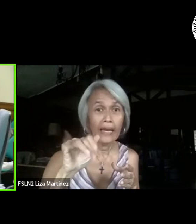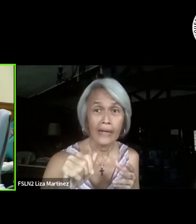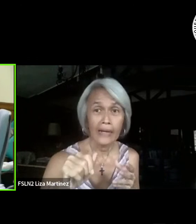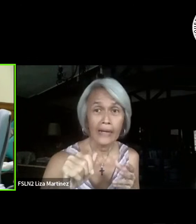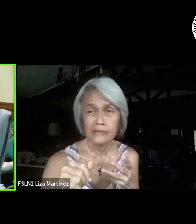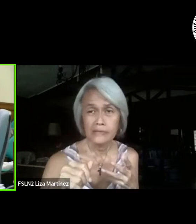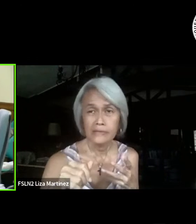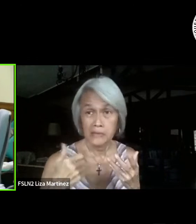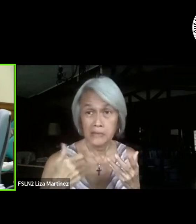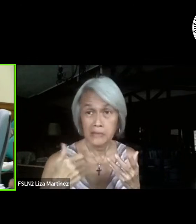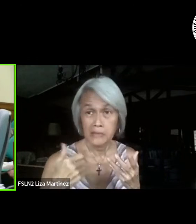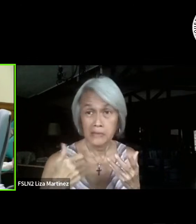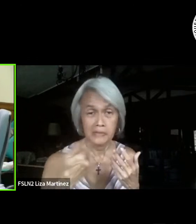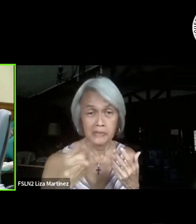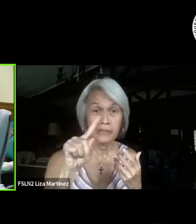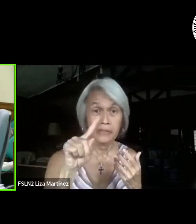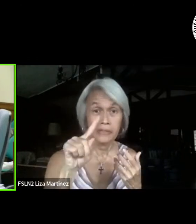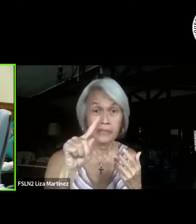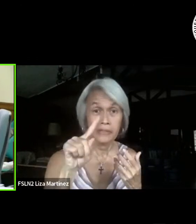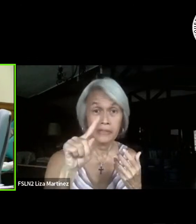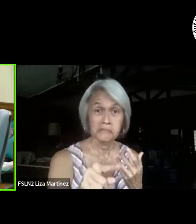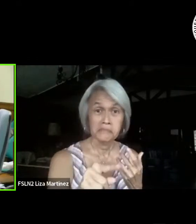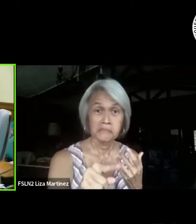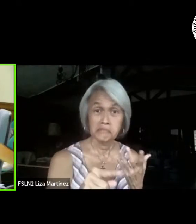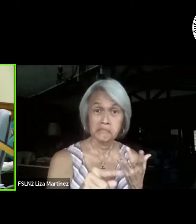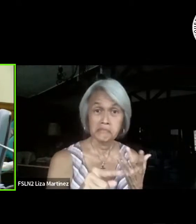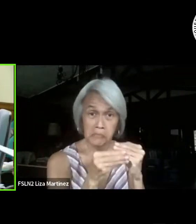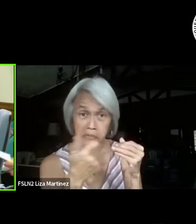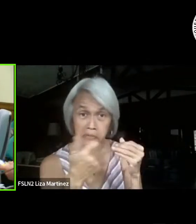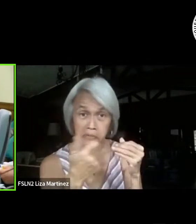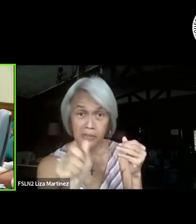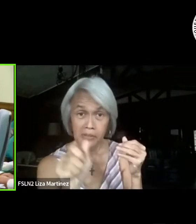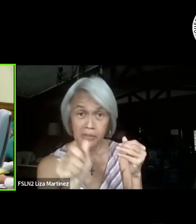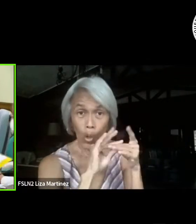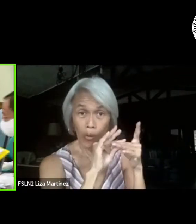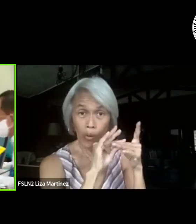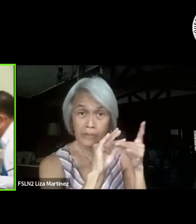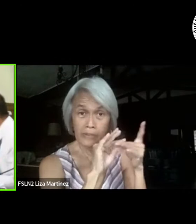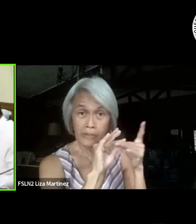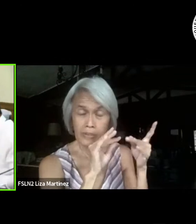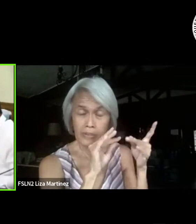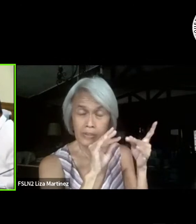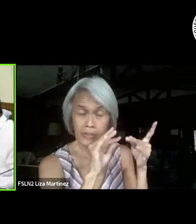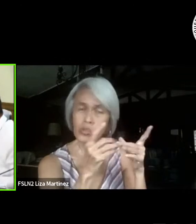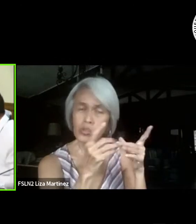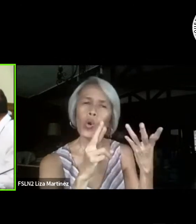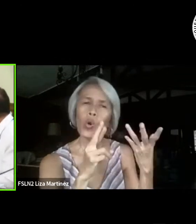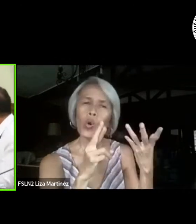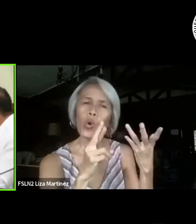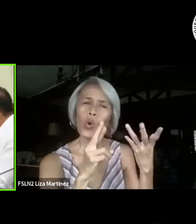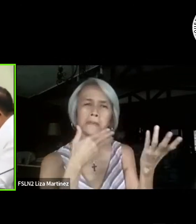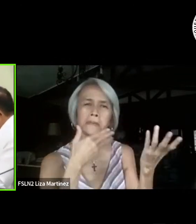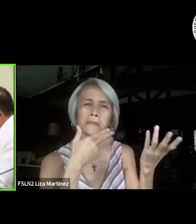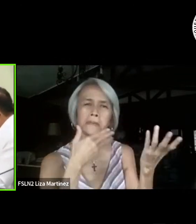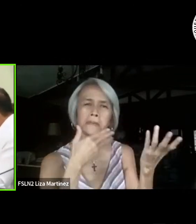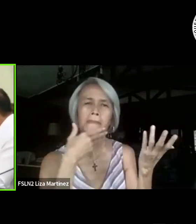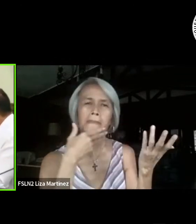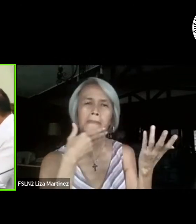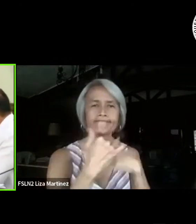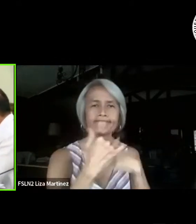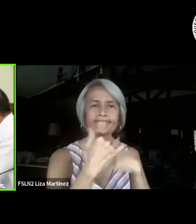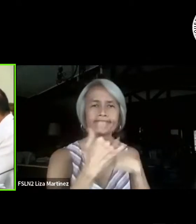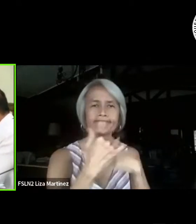Ma'am Joyce, do you want to add anything or do you prefer to submit to the committee na lang?